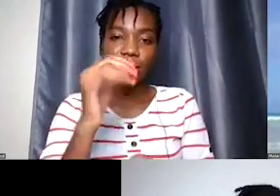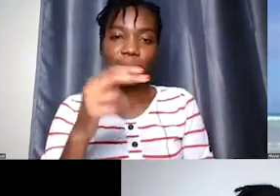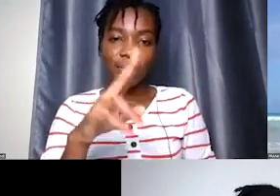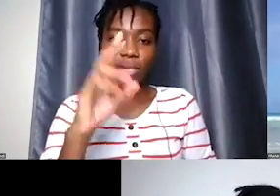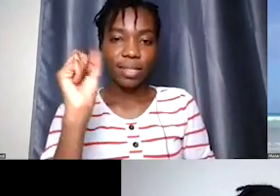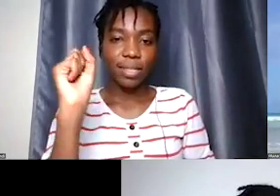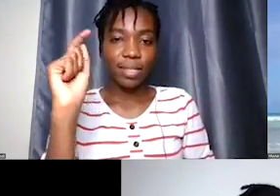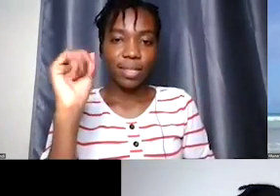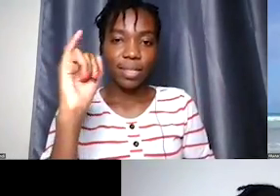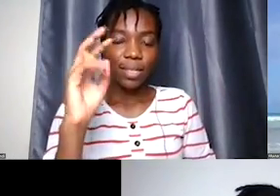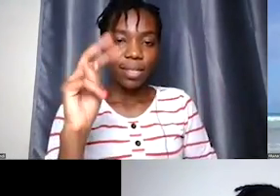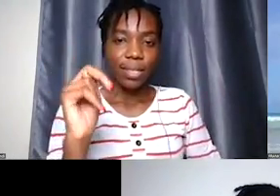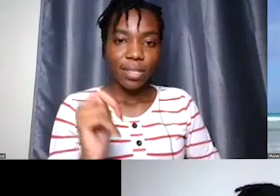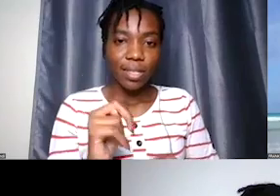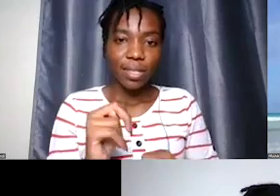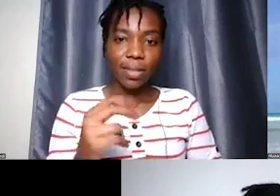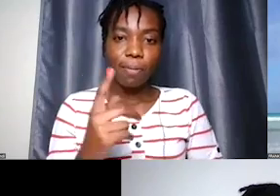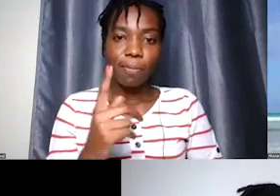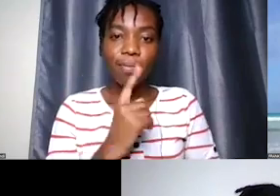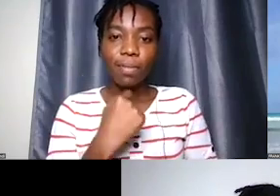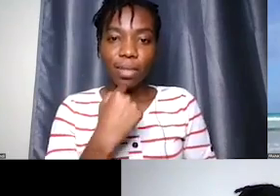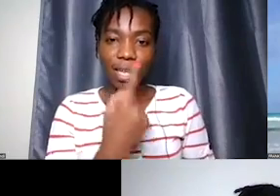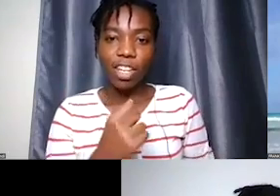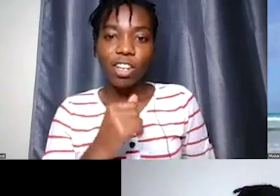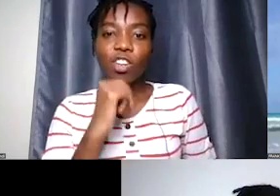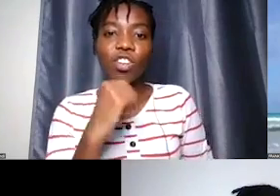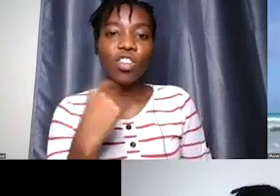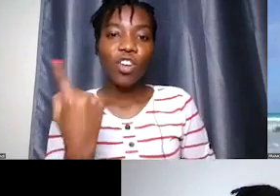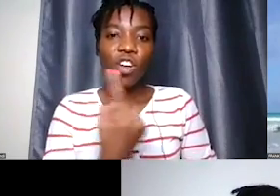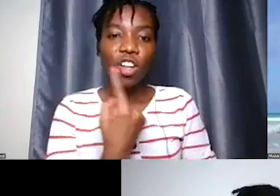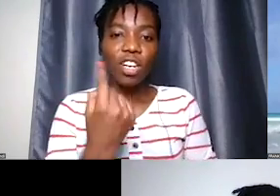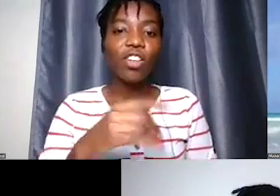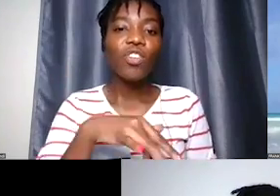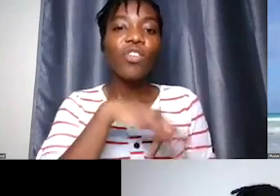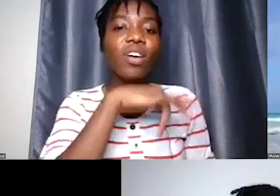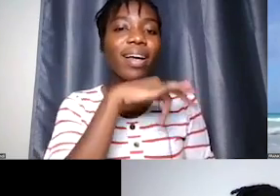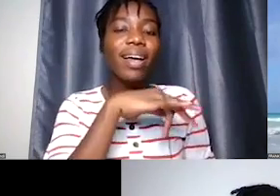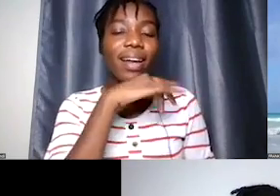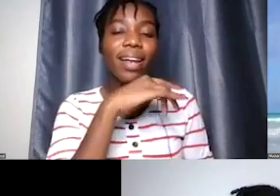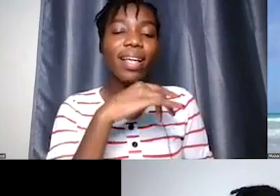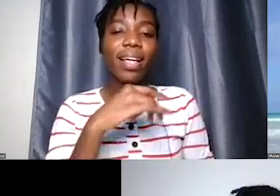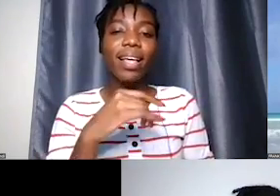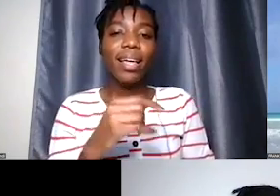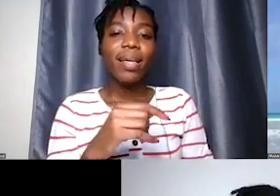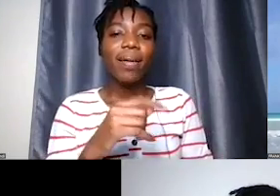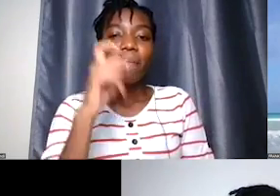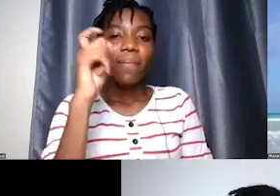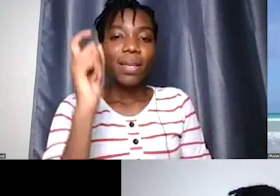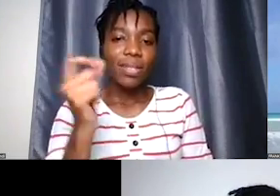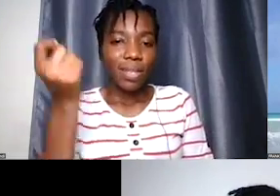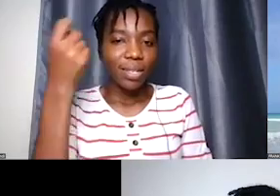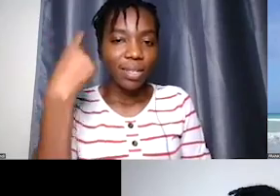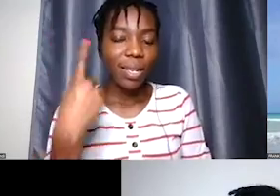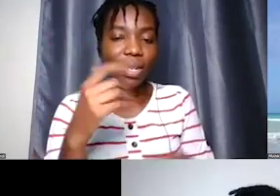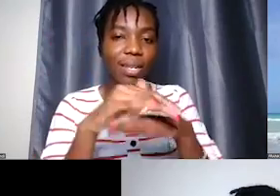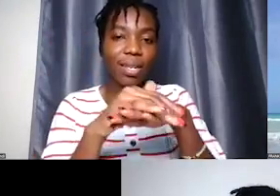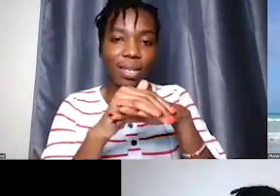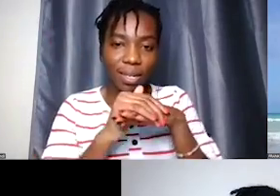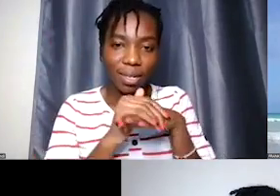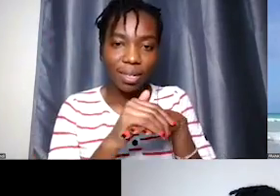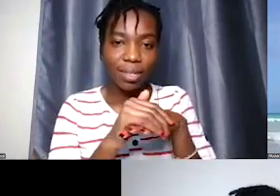He says there are not only Ugandans on the call that need to understand English, or we stop